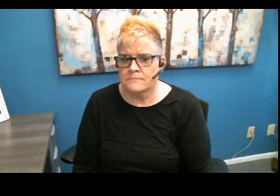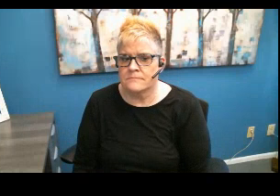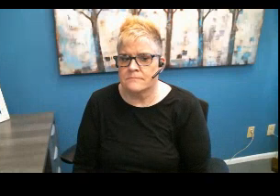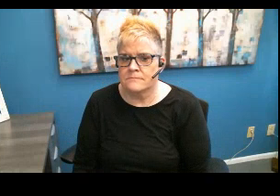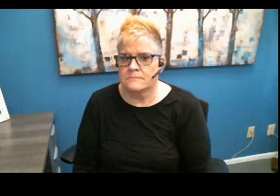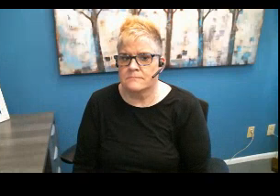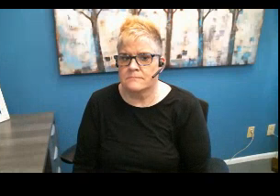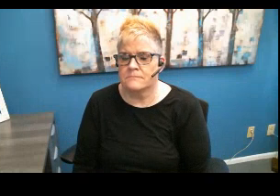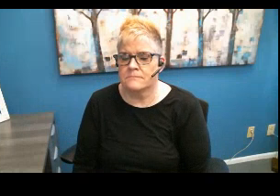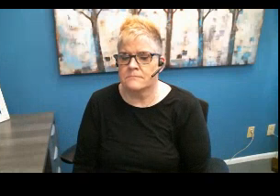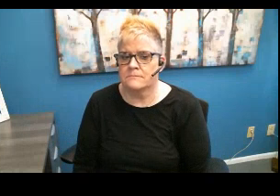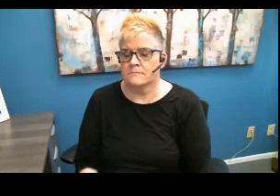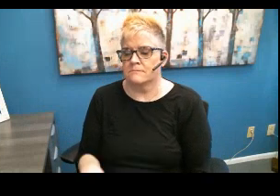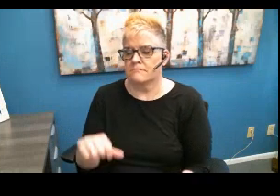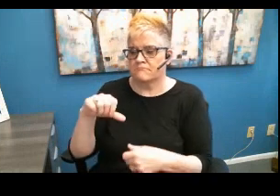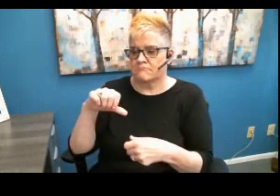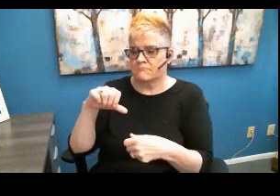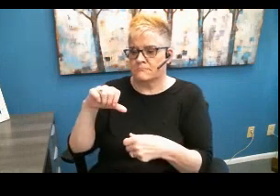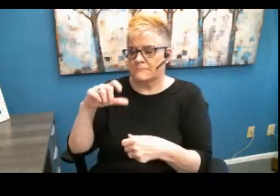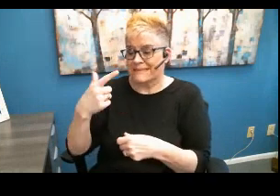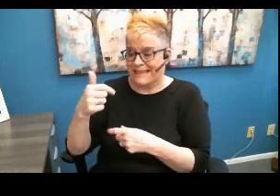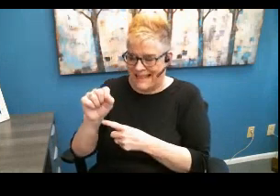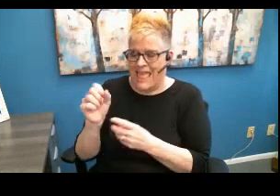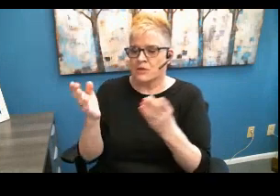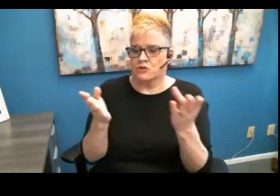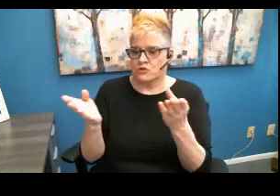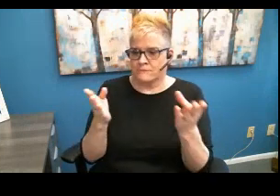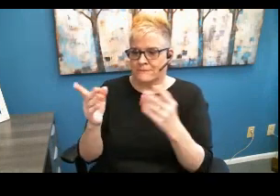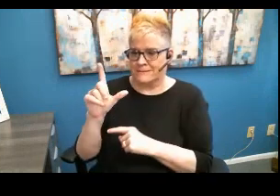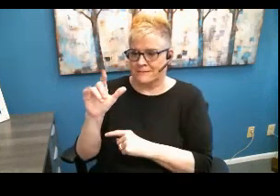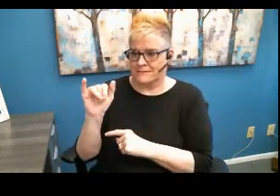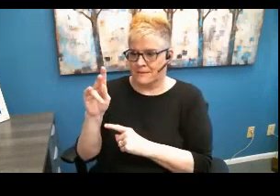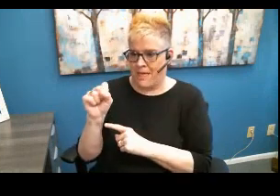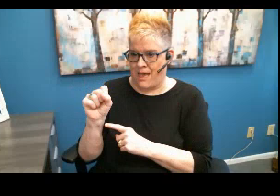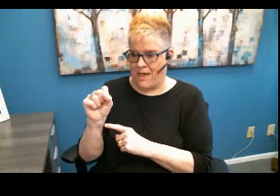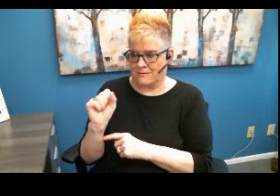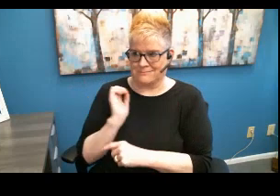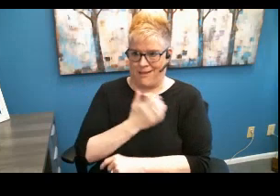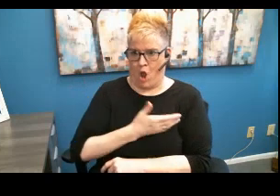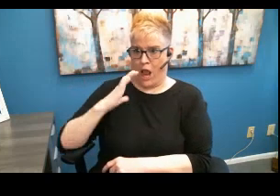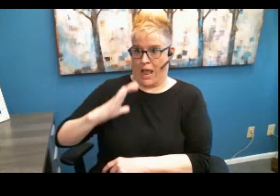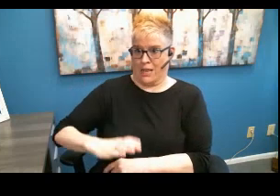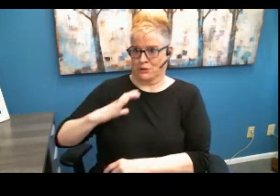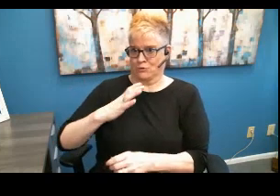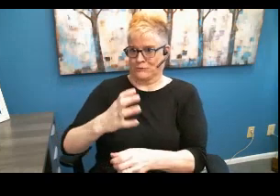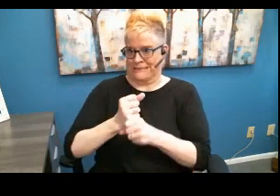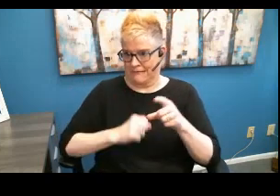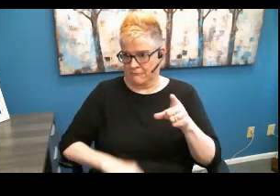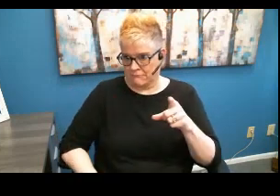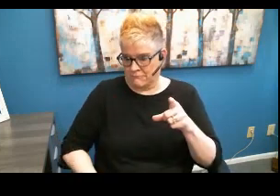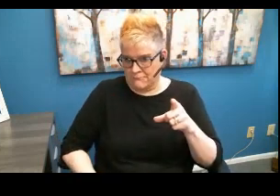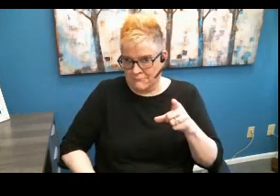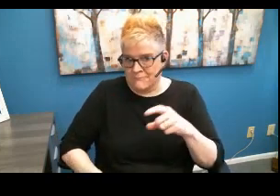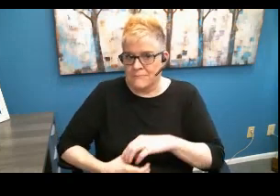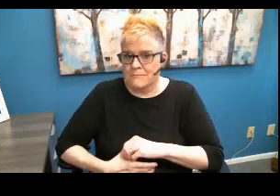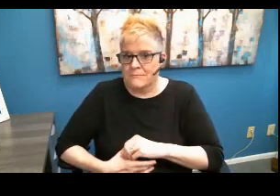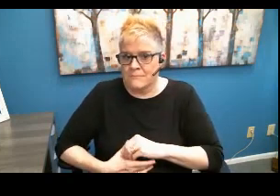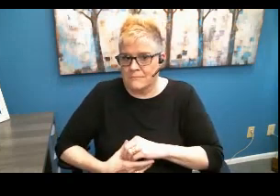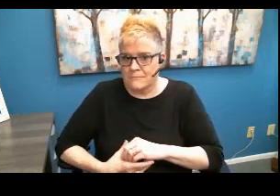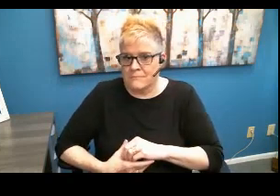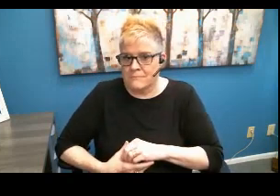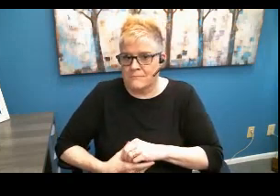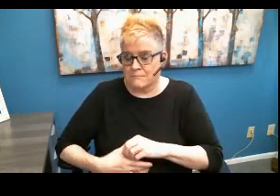And then finally, we have the gas service lines that go and serve the end users, our customers. So we have